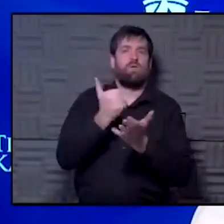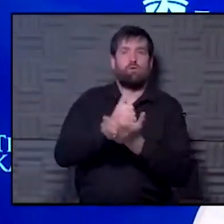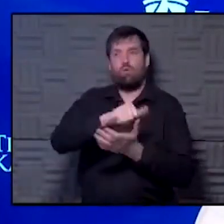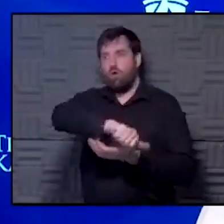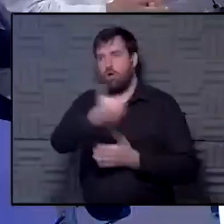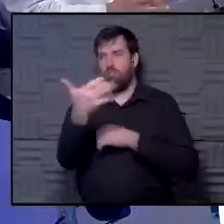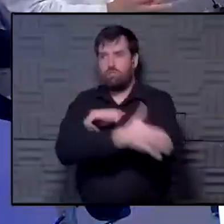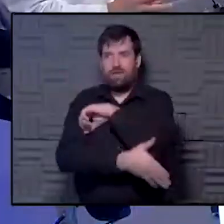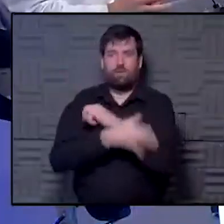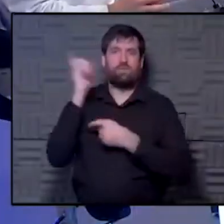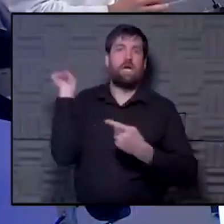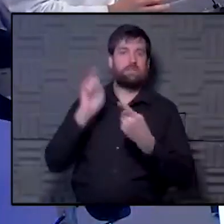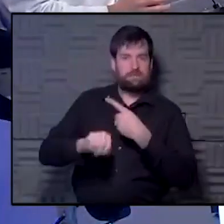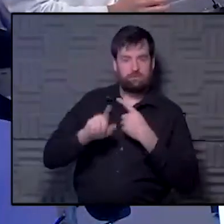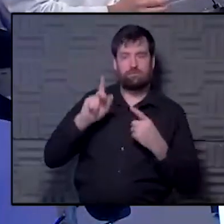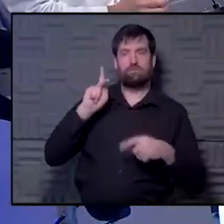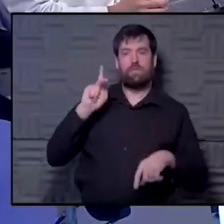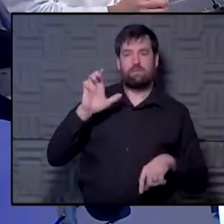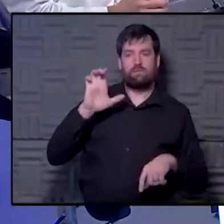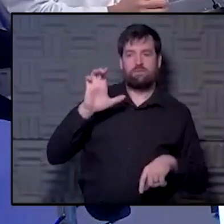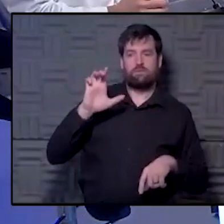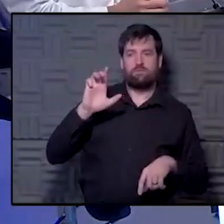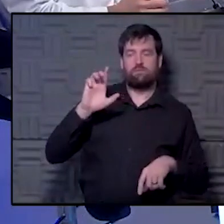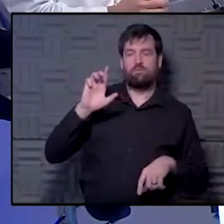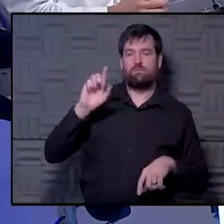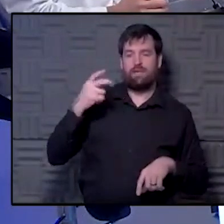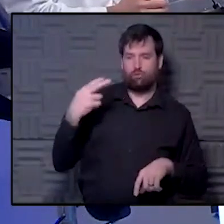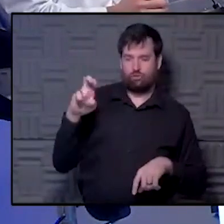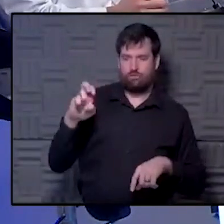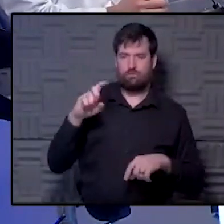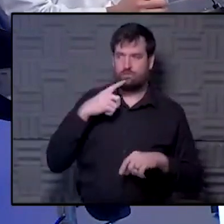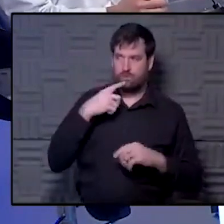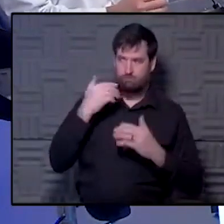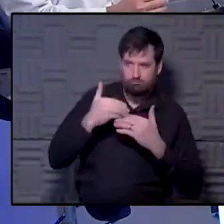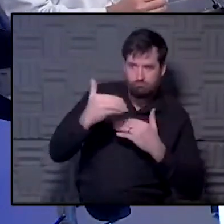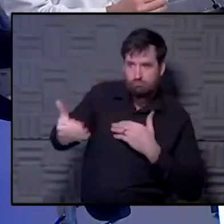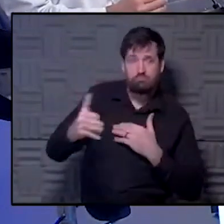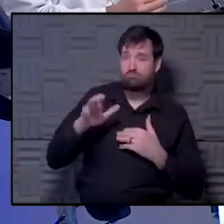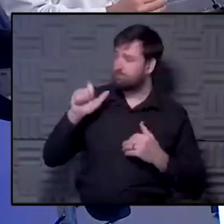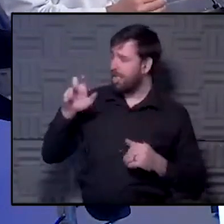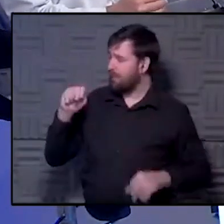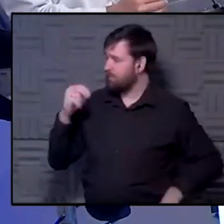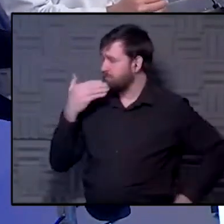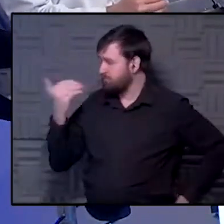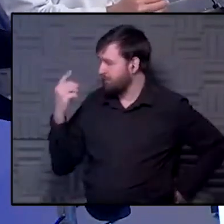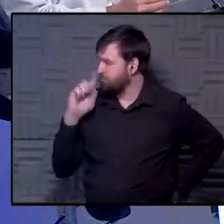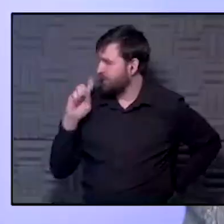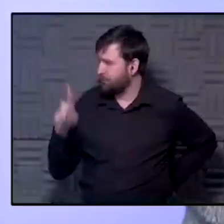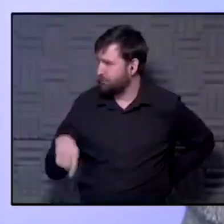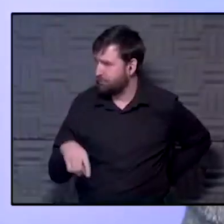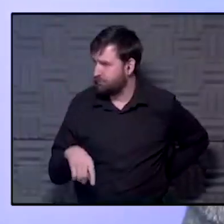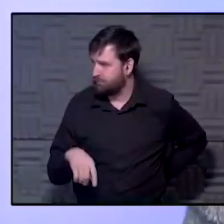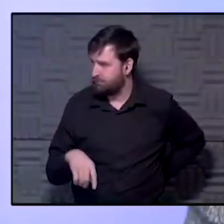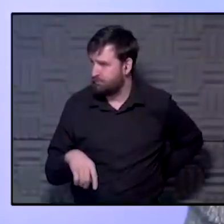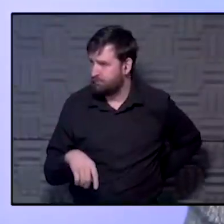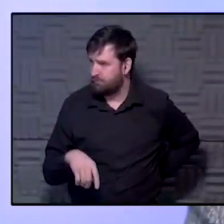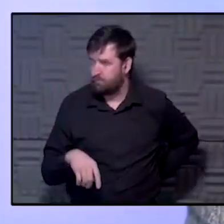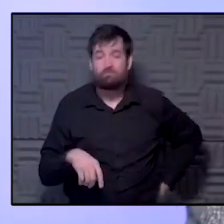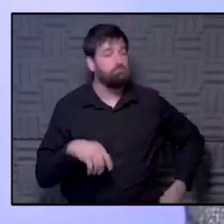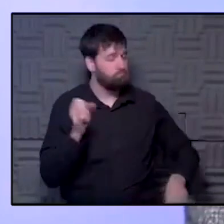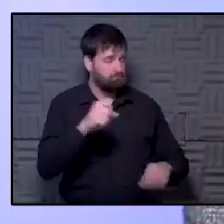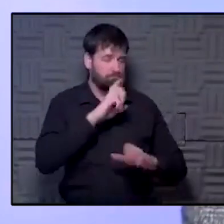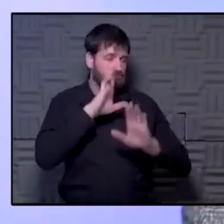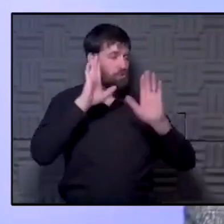until KDHE says, okay, it's time to move forward? All right, great question. Let me first, I think Alan's probably best equipped to handle that, and then the mayor. Yeah,